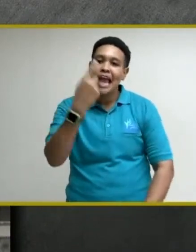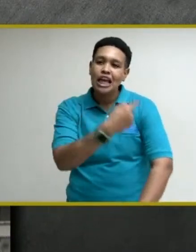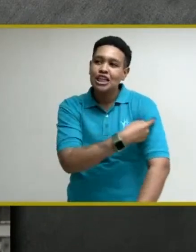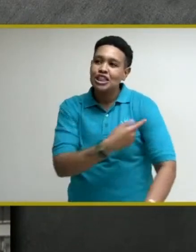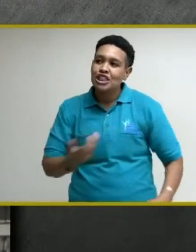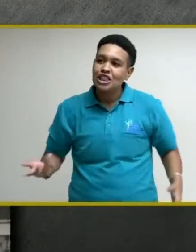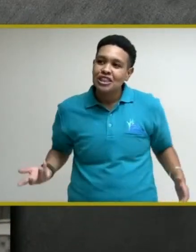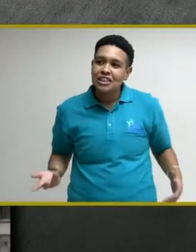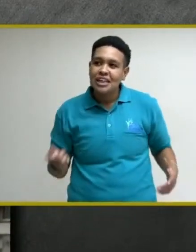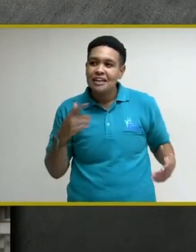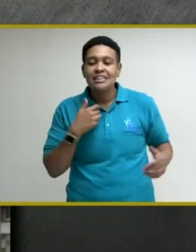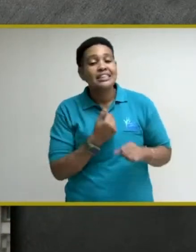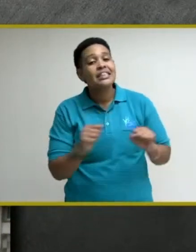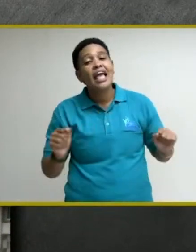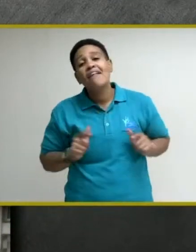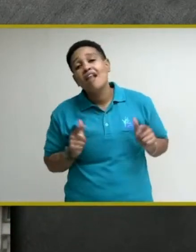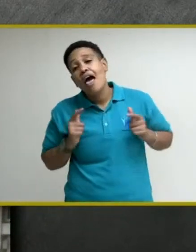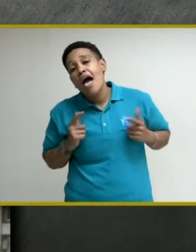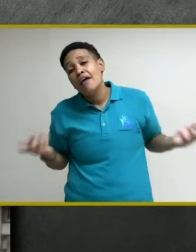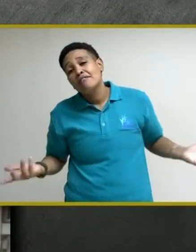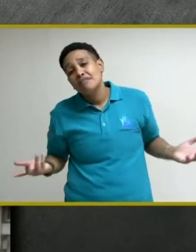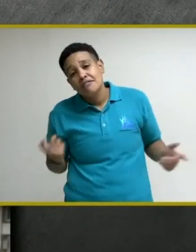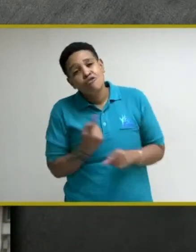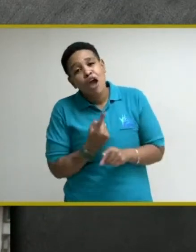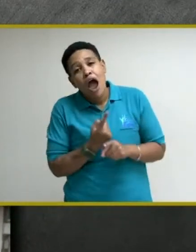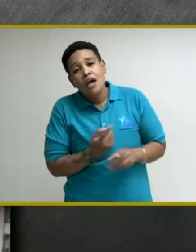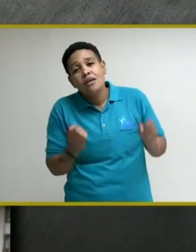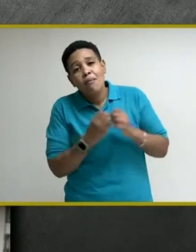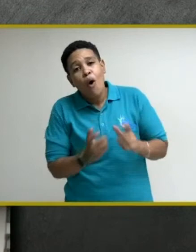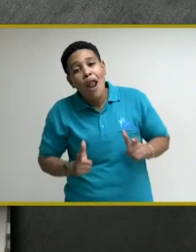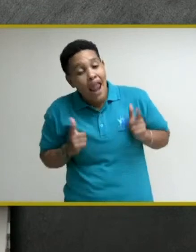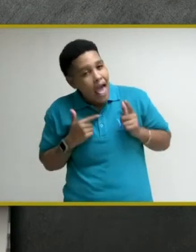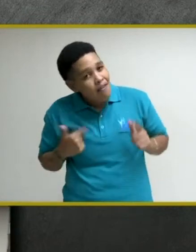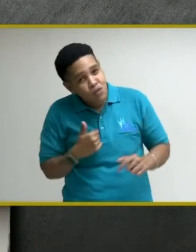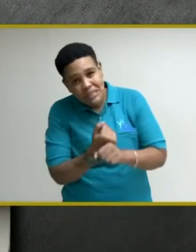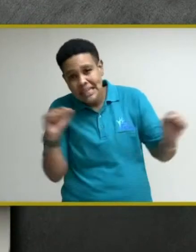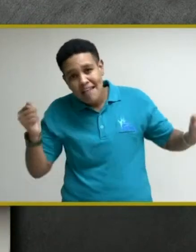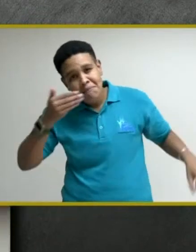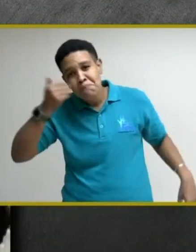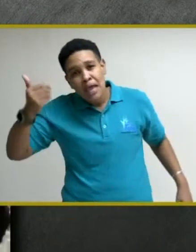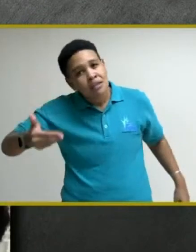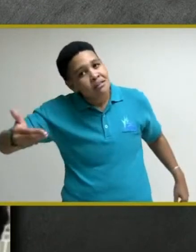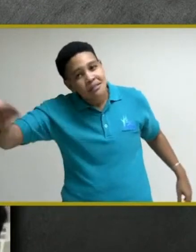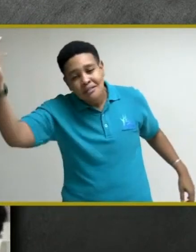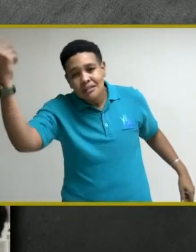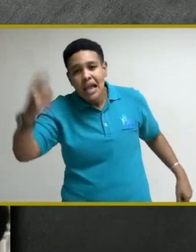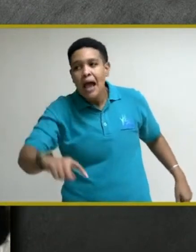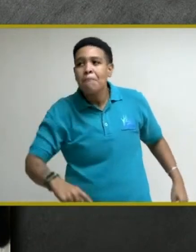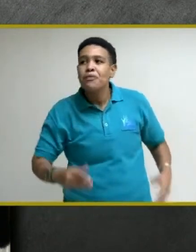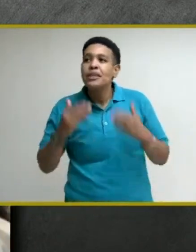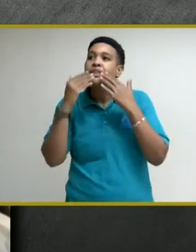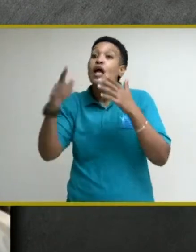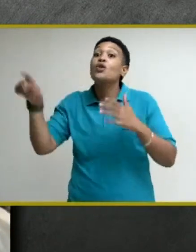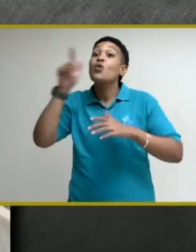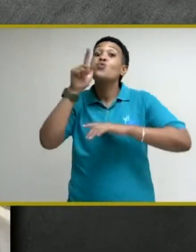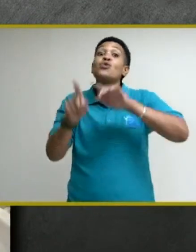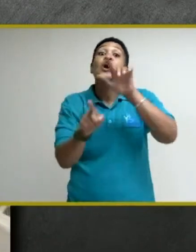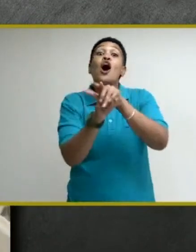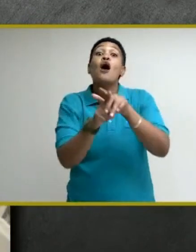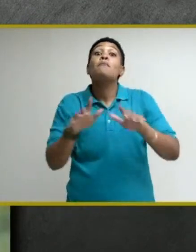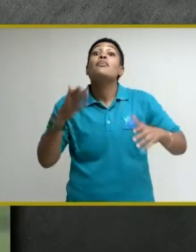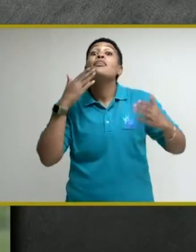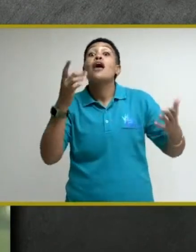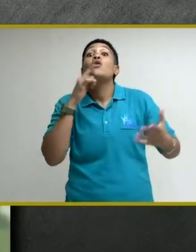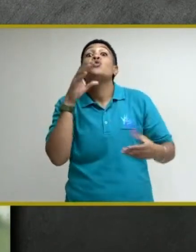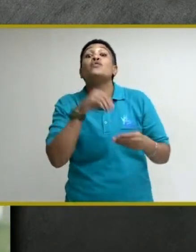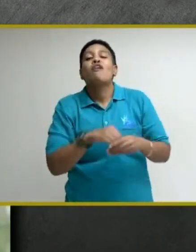because it saves lives, right? And the more lives we save, the better off we are. So thanks to those who came out, thanks to those who have been a part